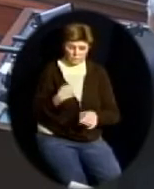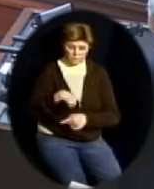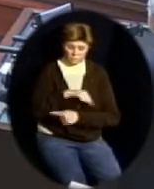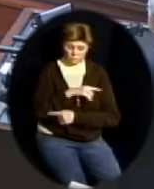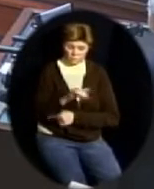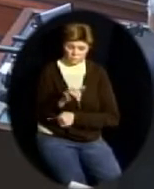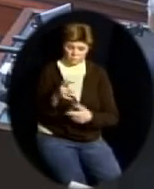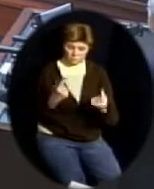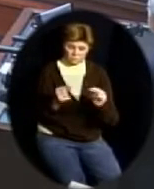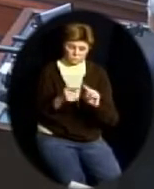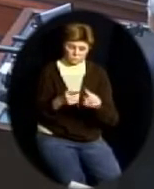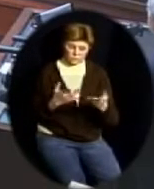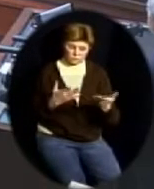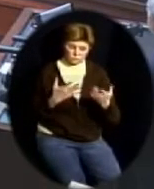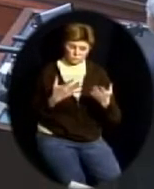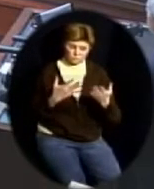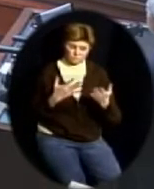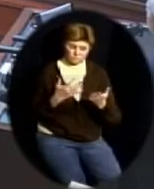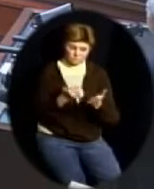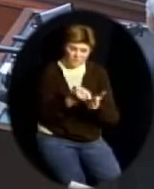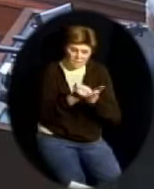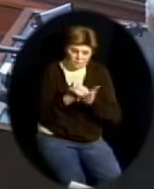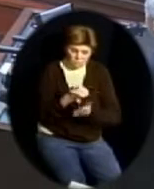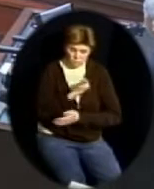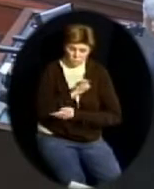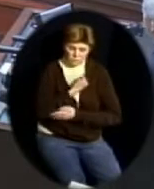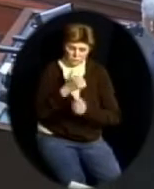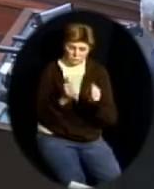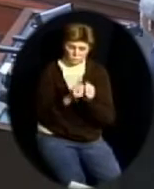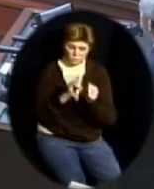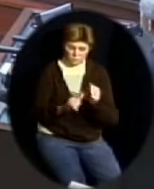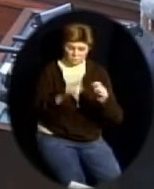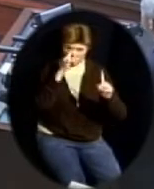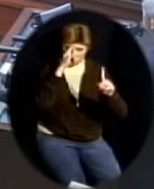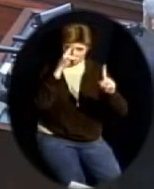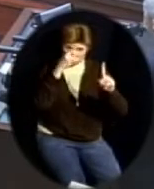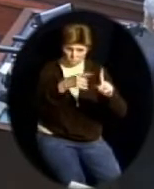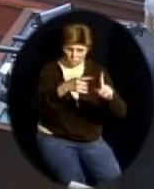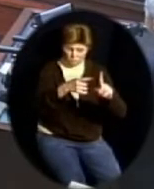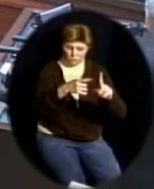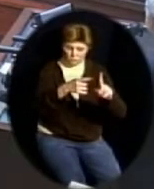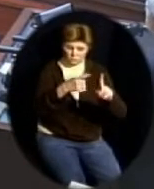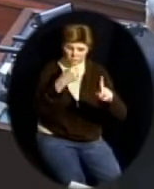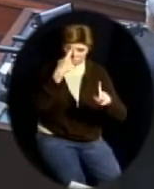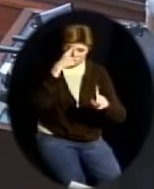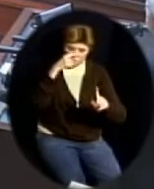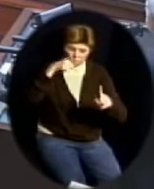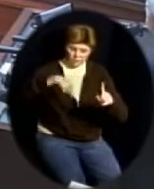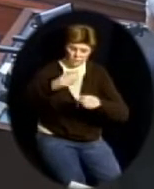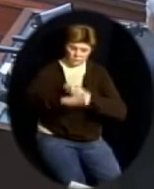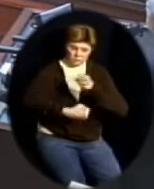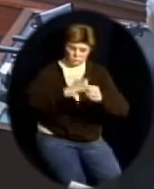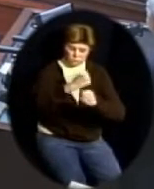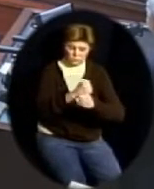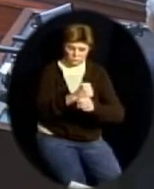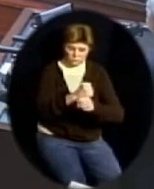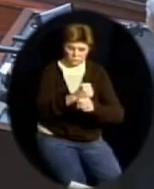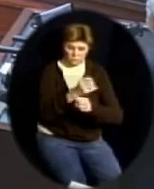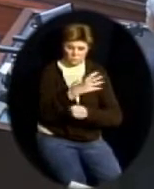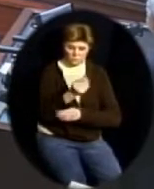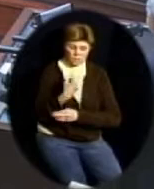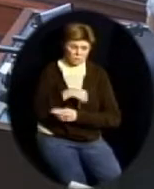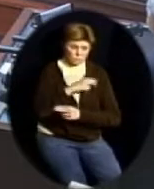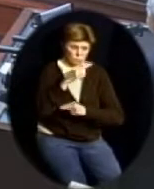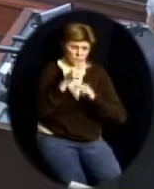of our increased costs associated with just doing business from one year to the other. And we've also built in projections for